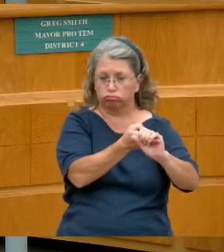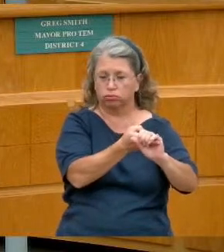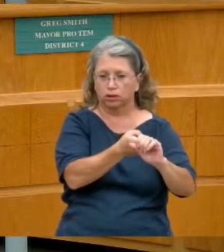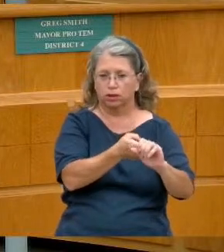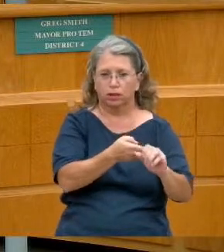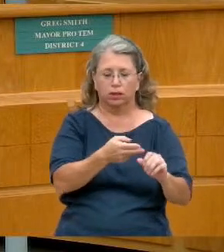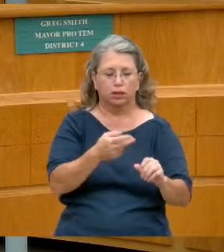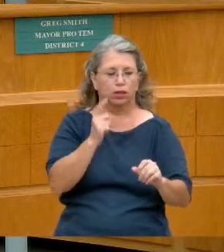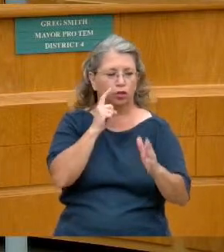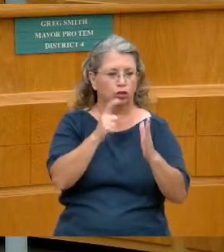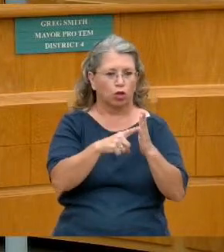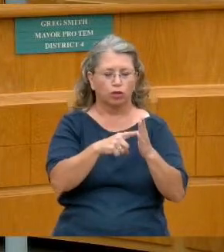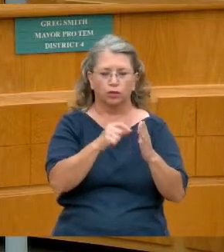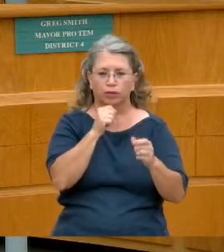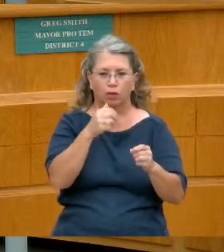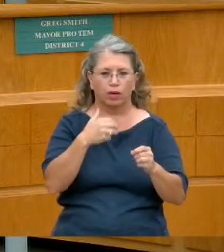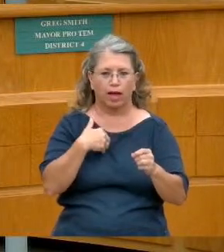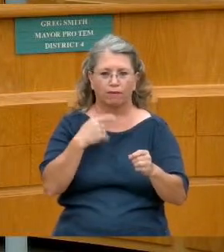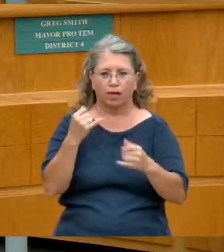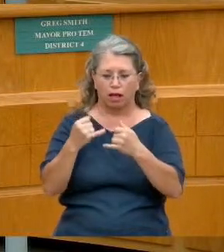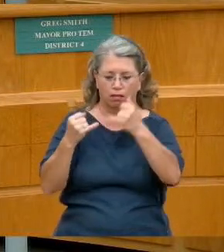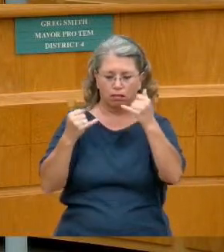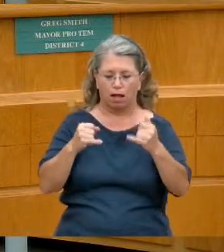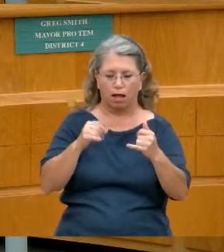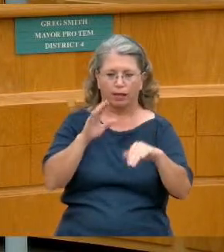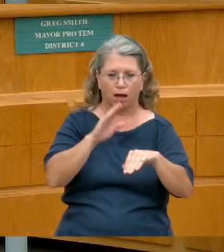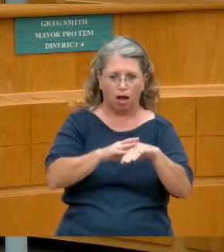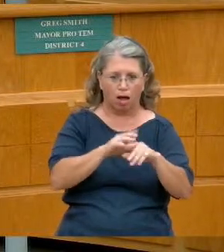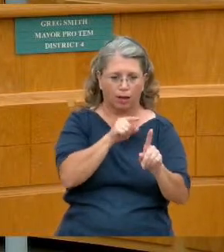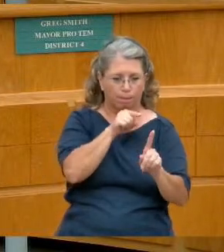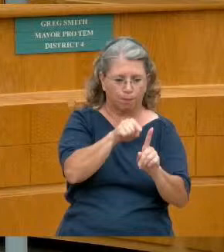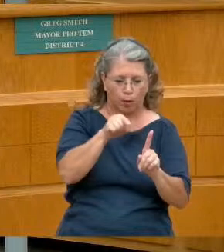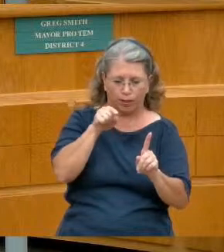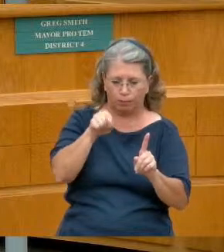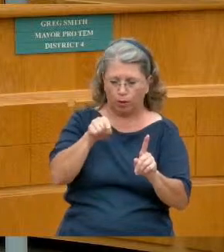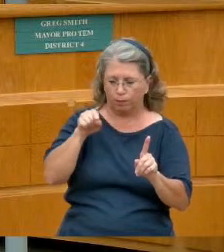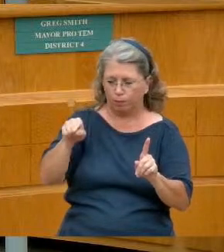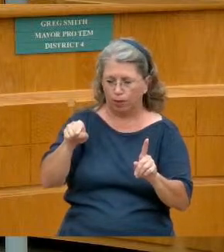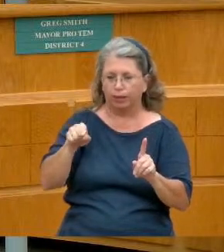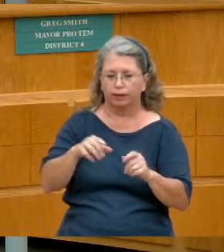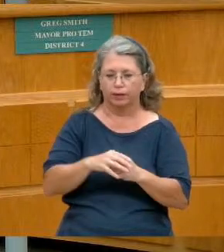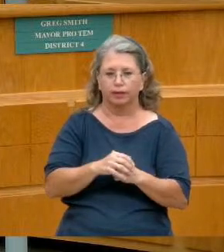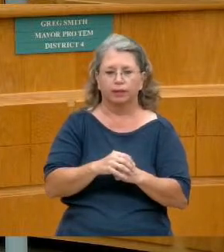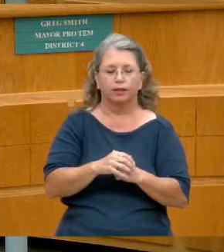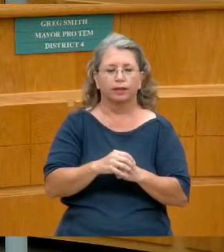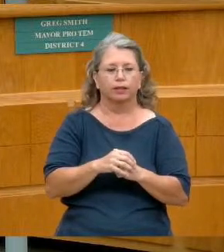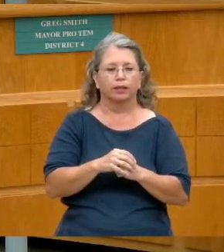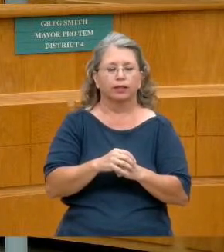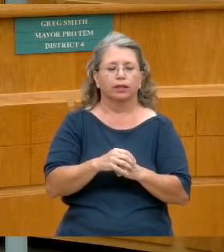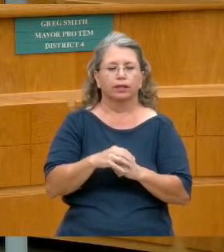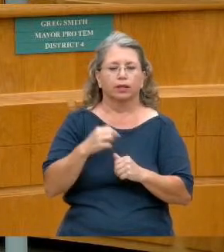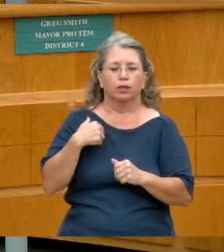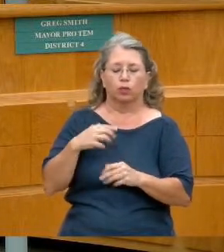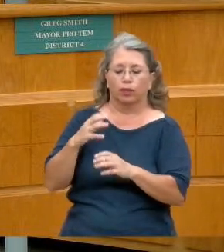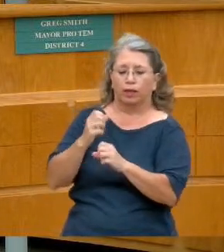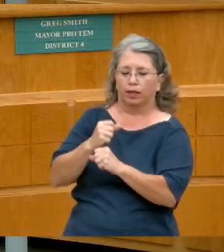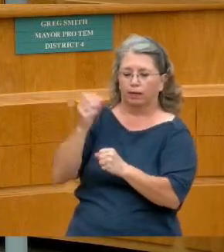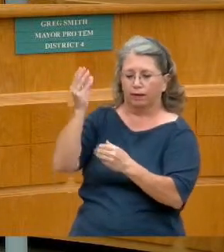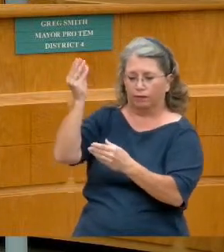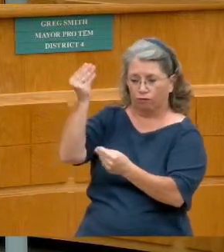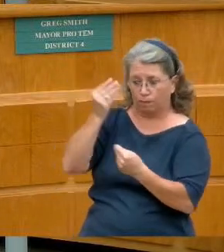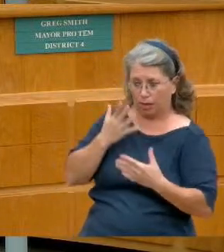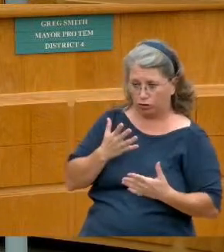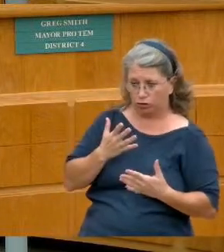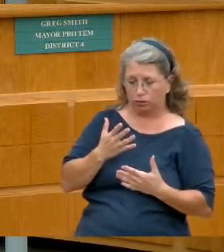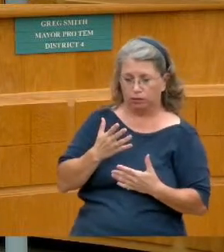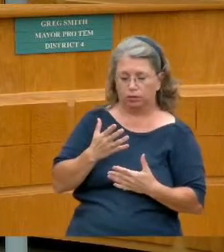to the points. We are making a simulation based upon data that we're gathering. We calibrate it because the one thing is that we